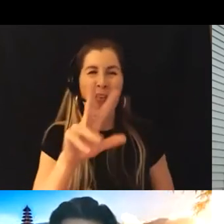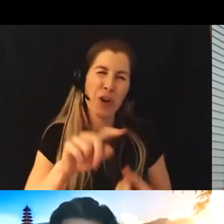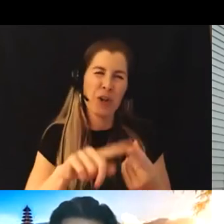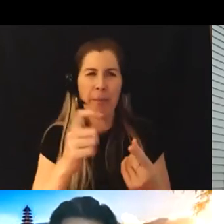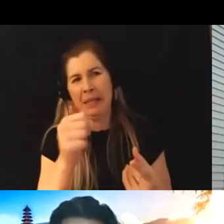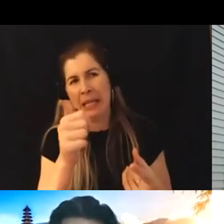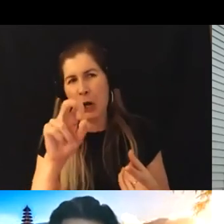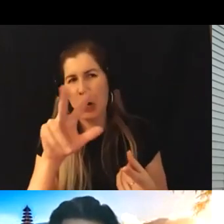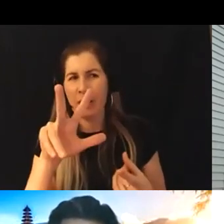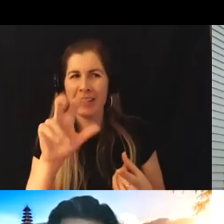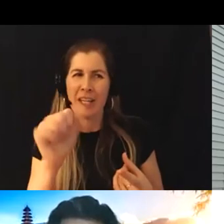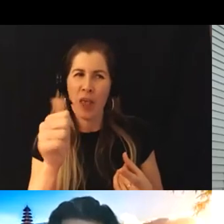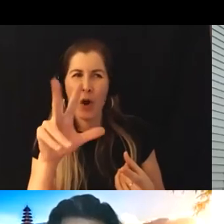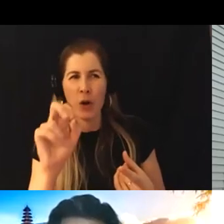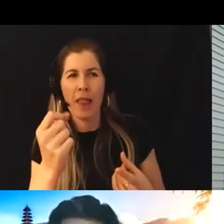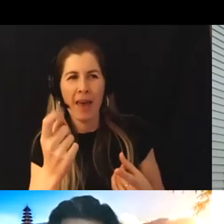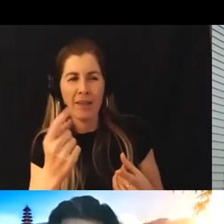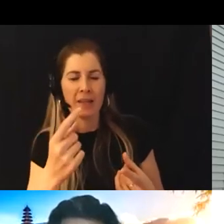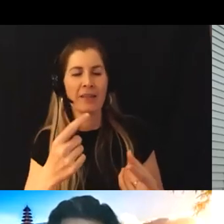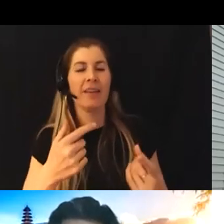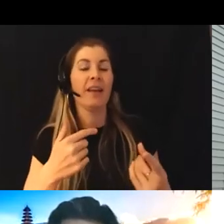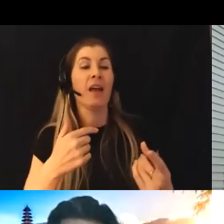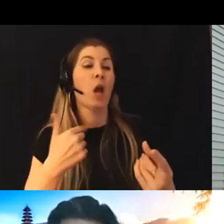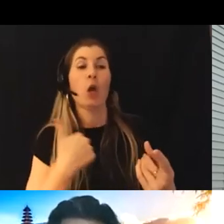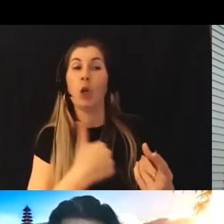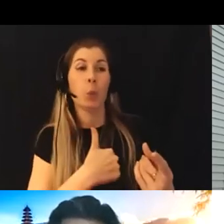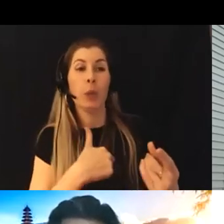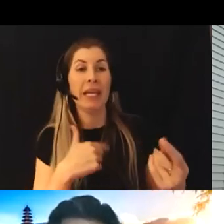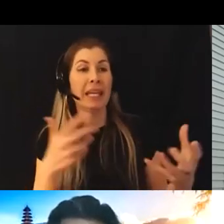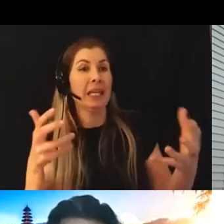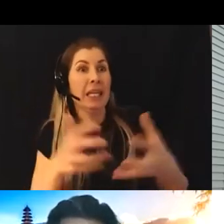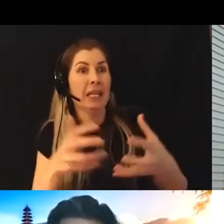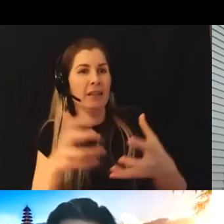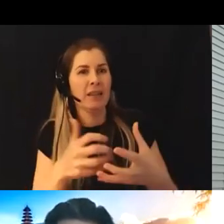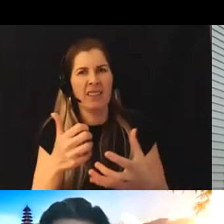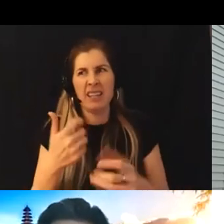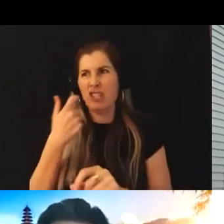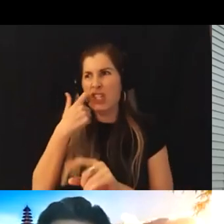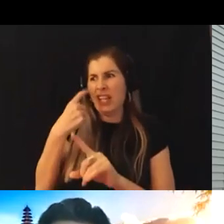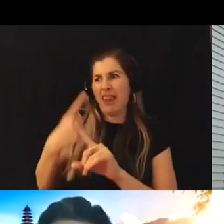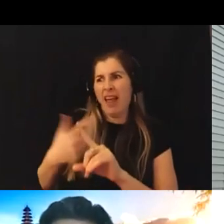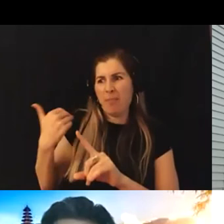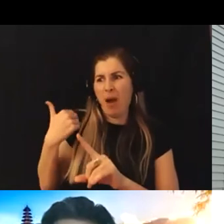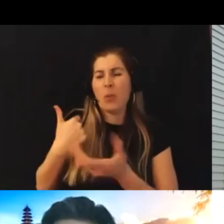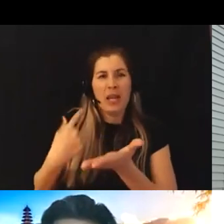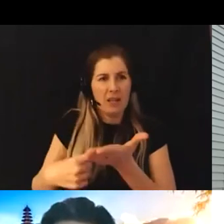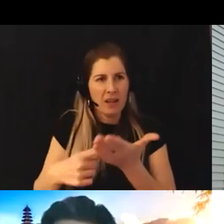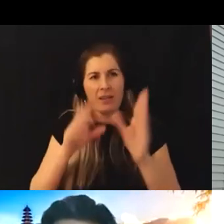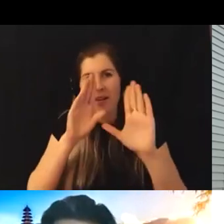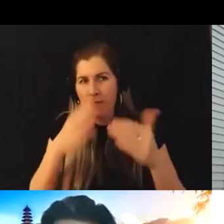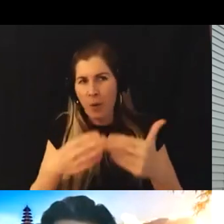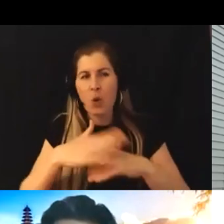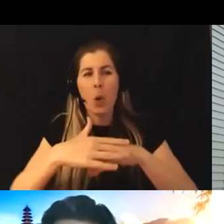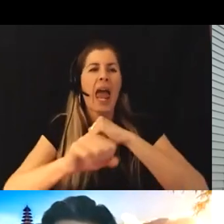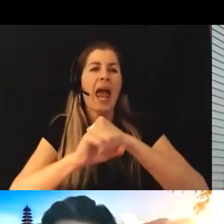It's all on Zoom right now. And this last month has been focused on advocacy.